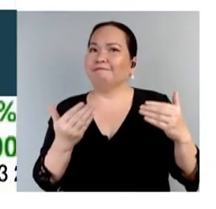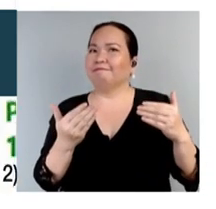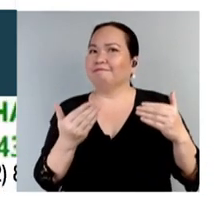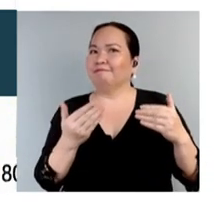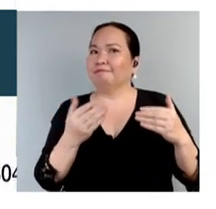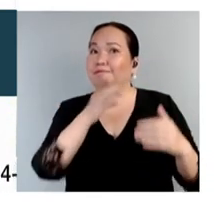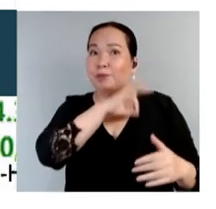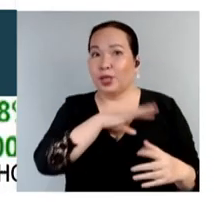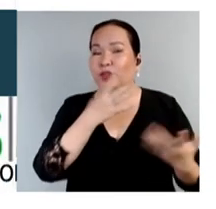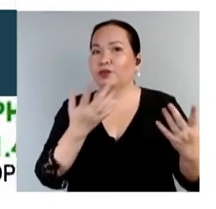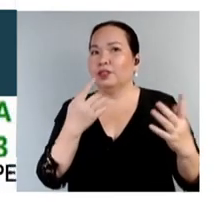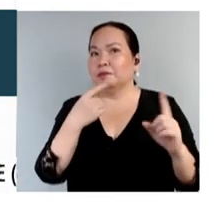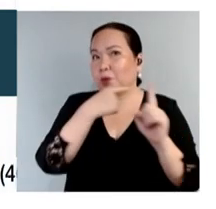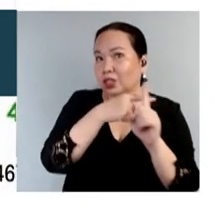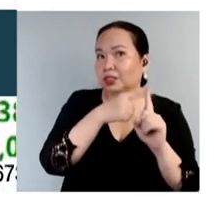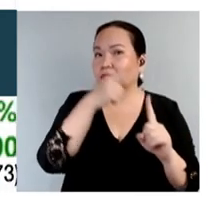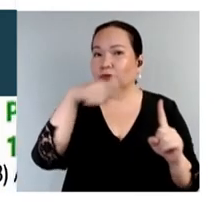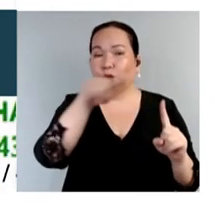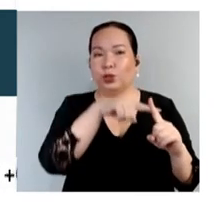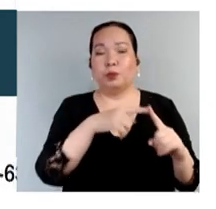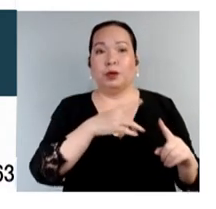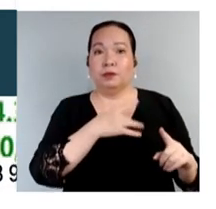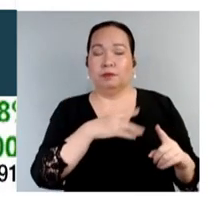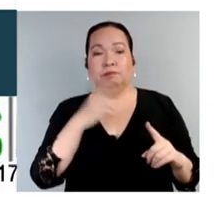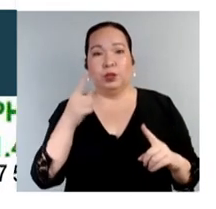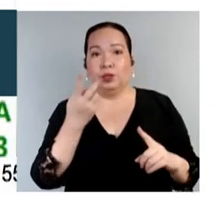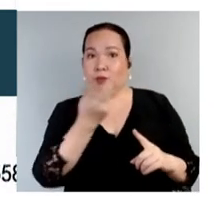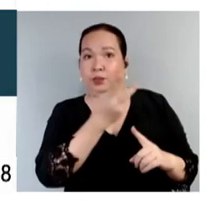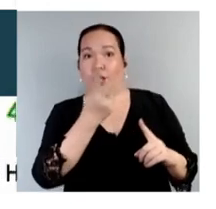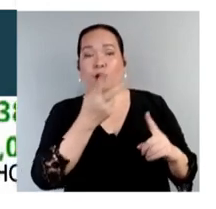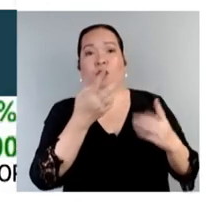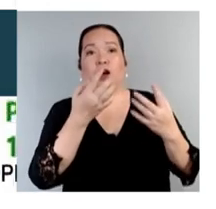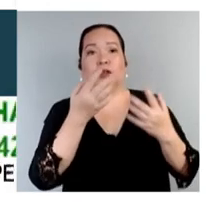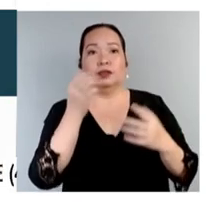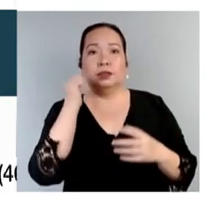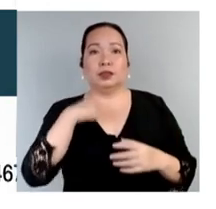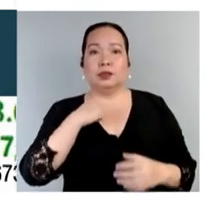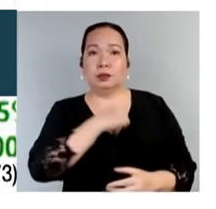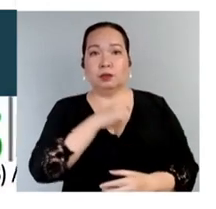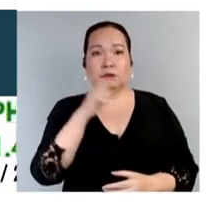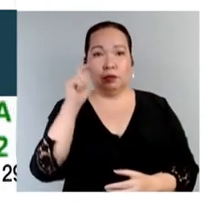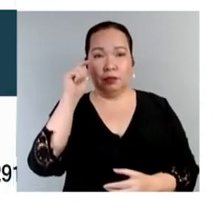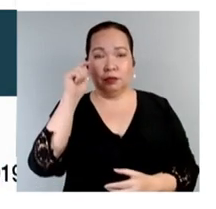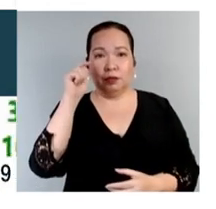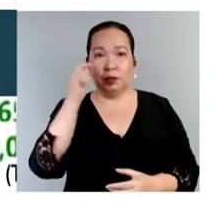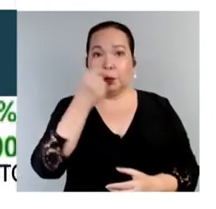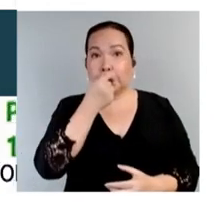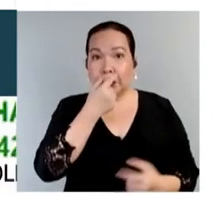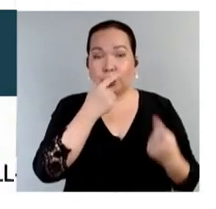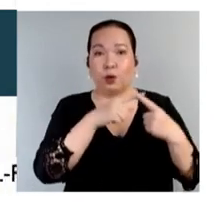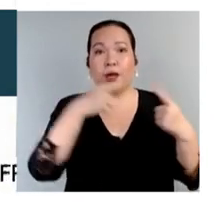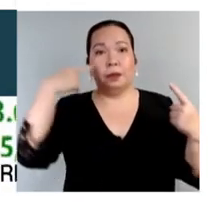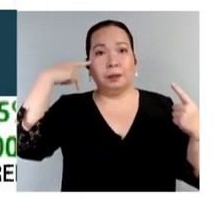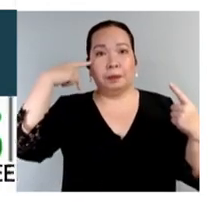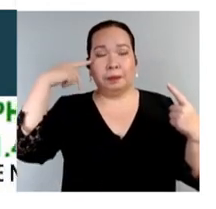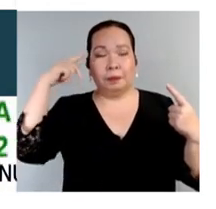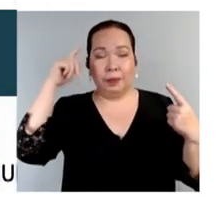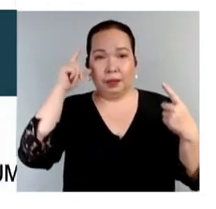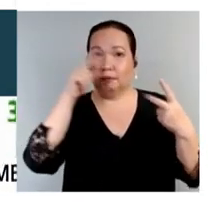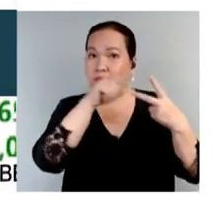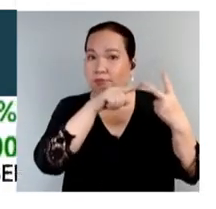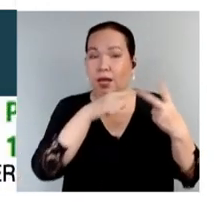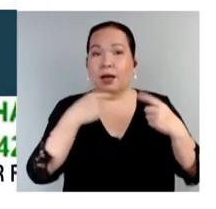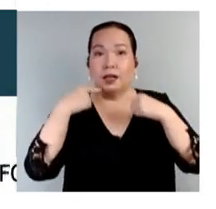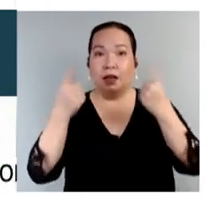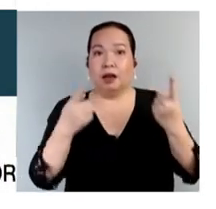think that the announcement of Senator Tito Sotto and Ping Lacson would be